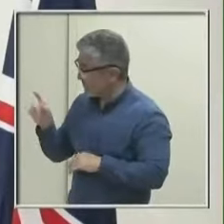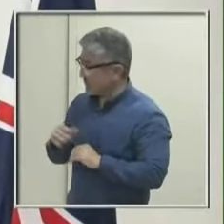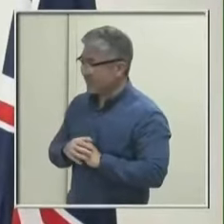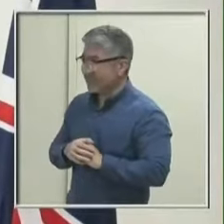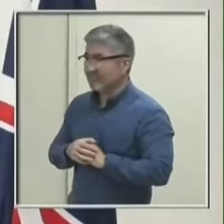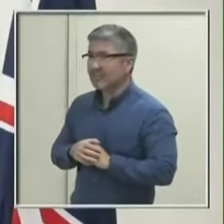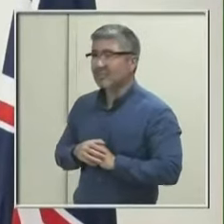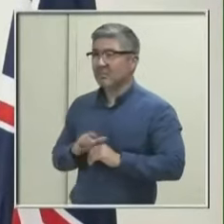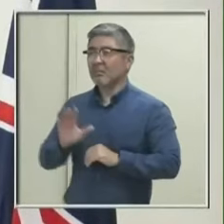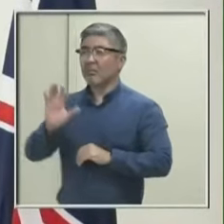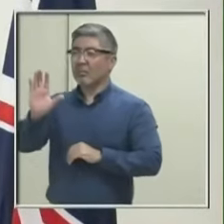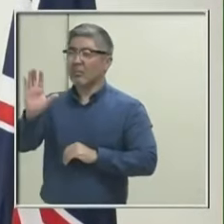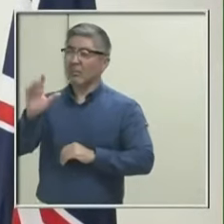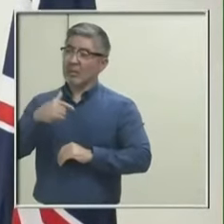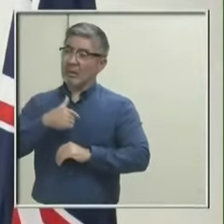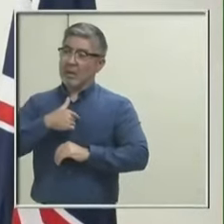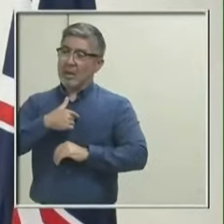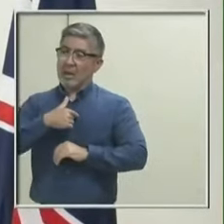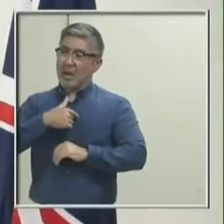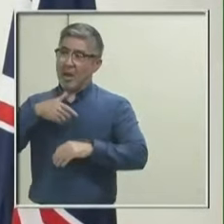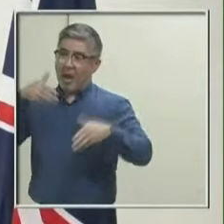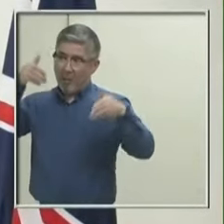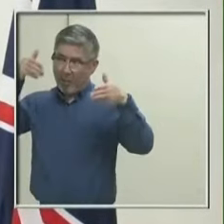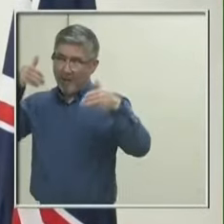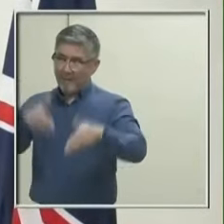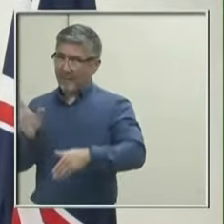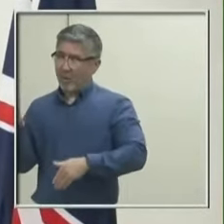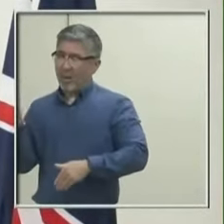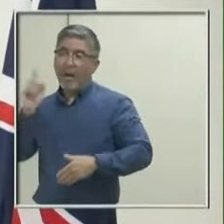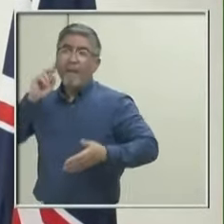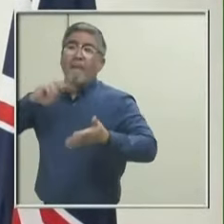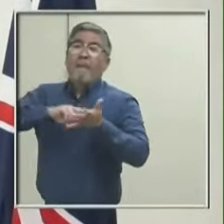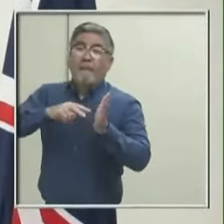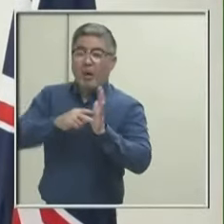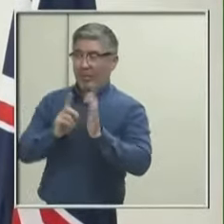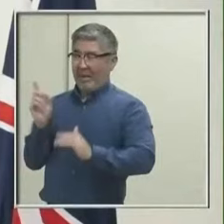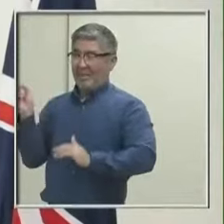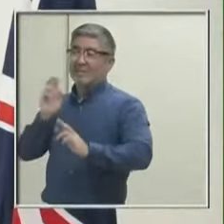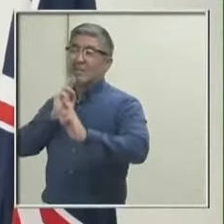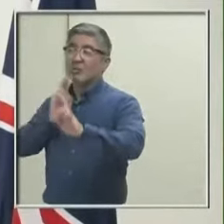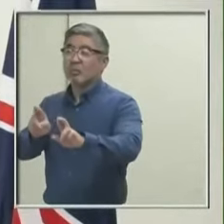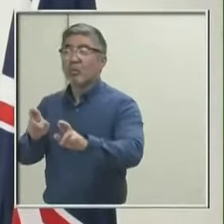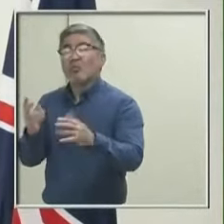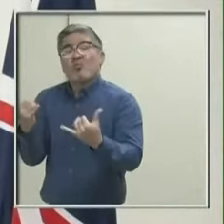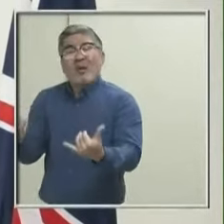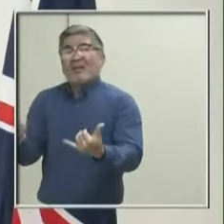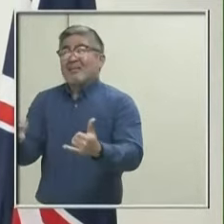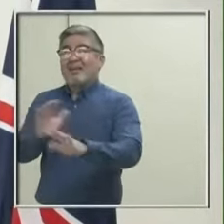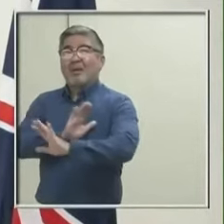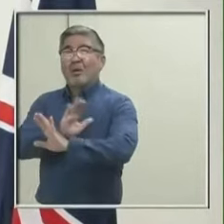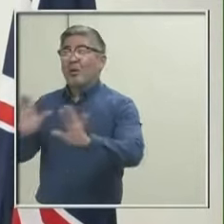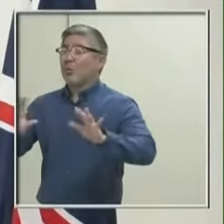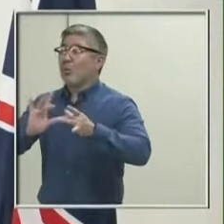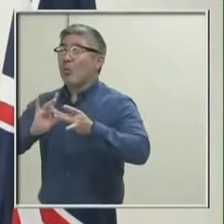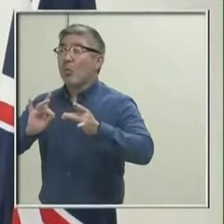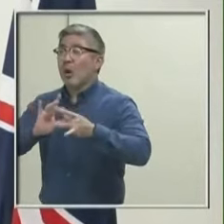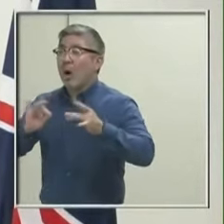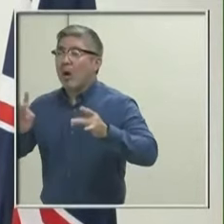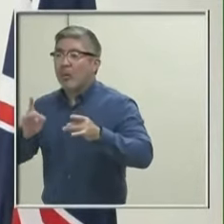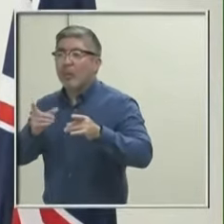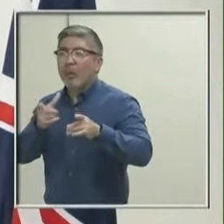I'm going to focus on the purpose of this report. I am not commenting at this time on the actions of